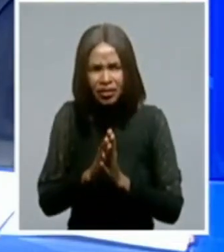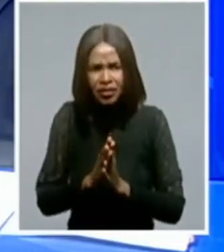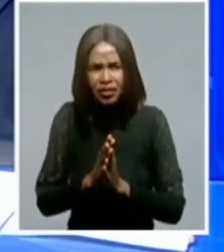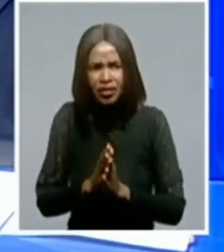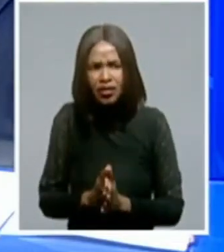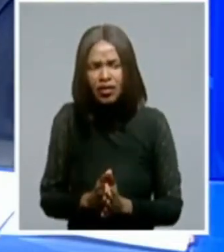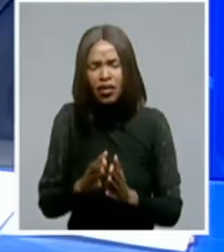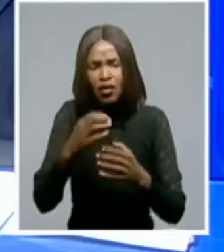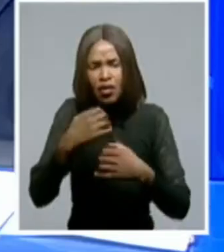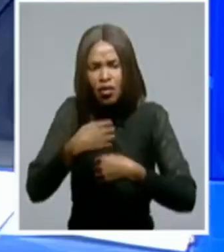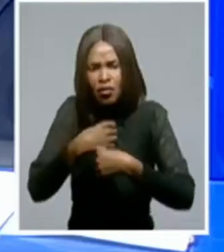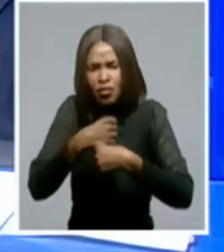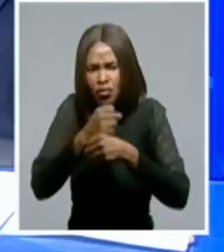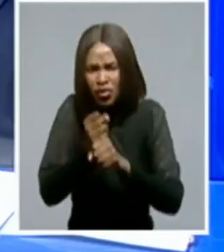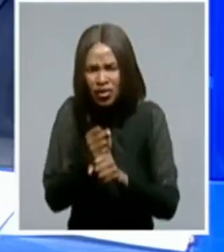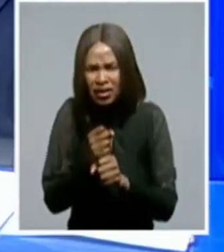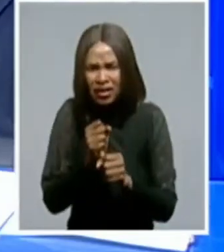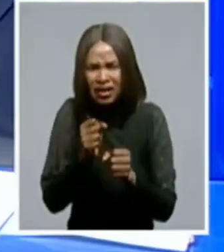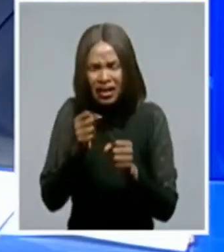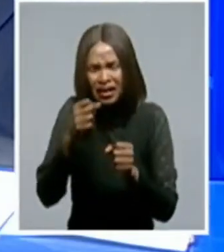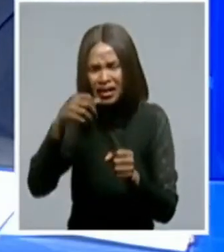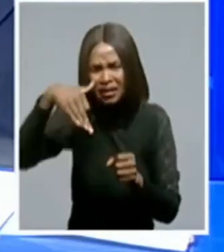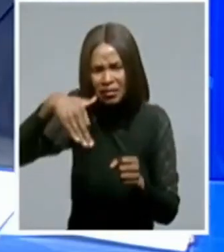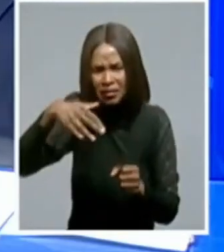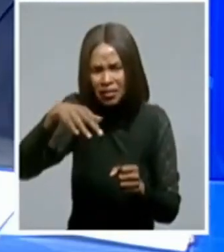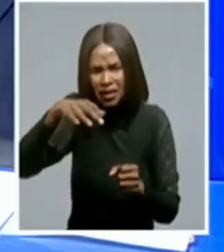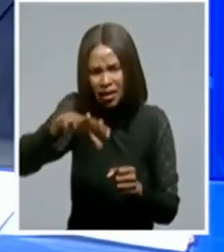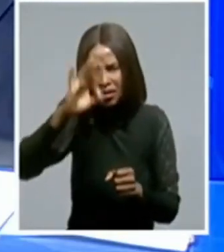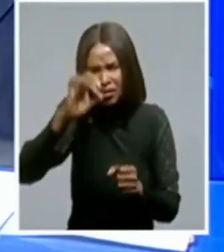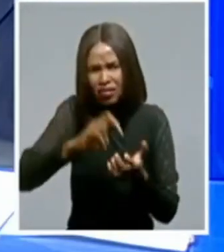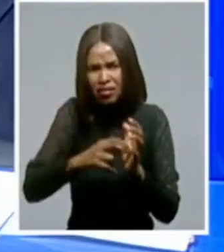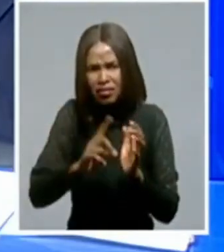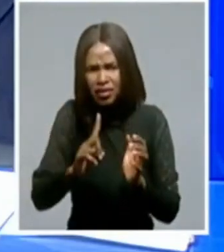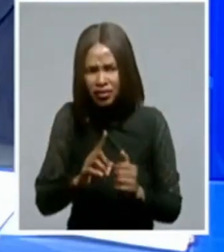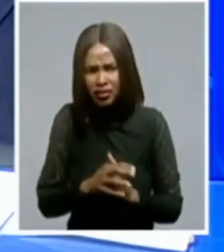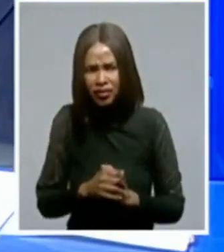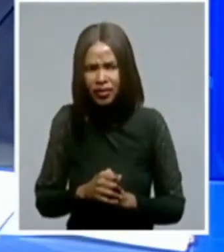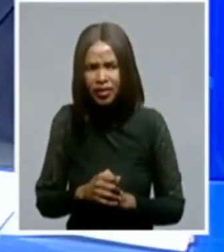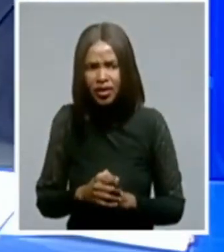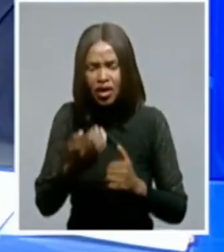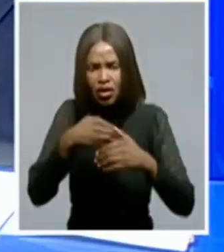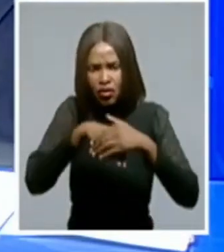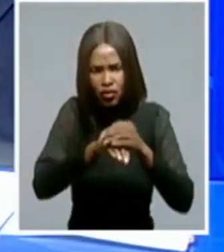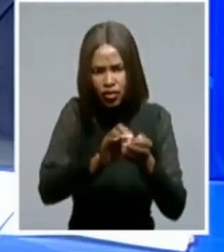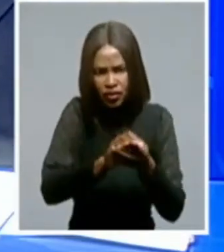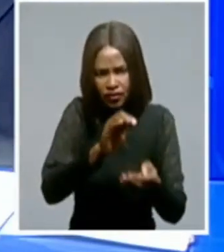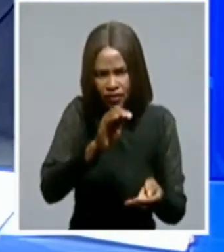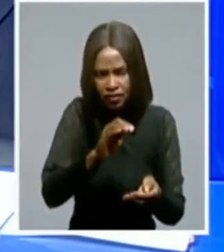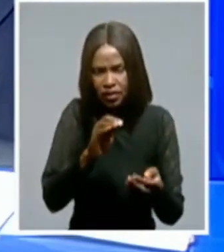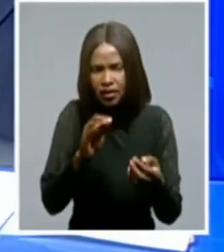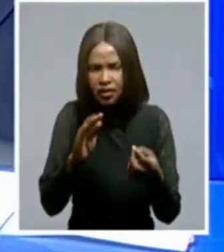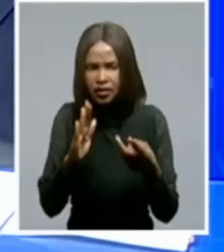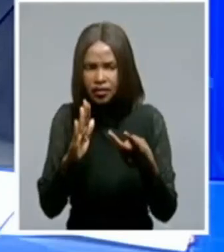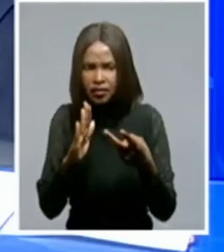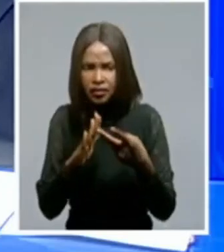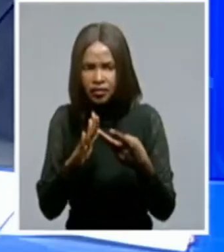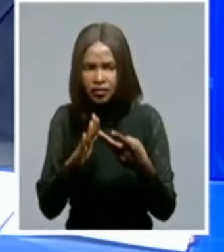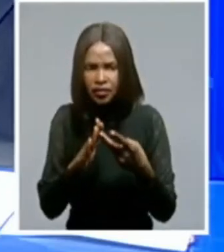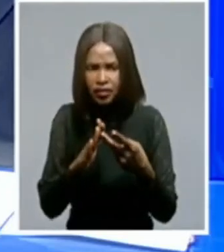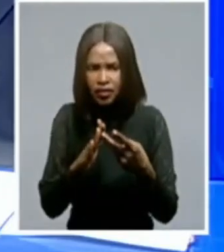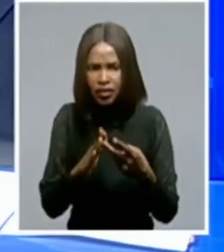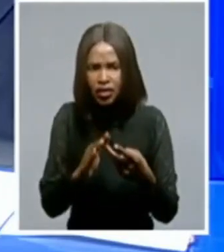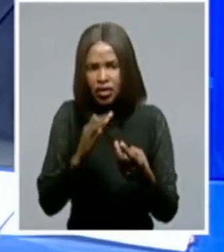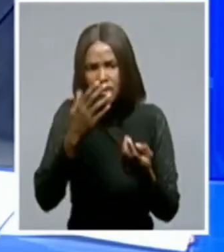Direct Investment Performance Index? So it basically looks at, if you look at what is investment, investment is really when a company